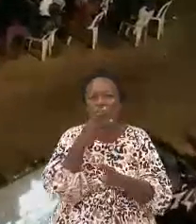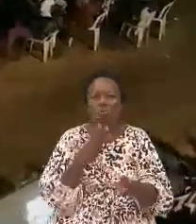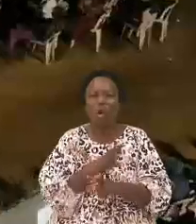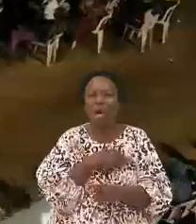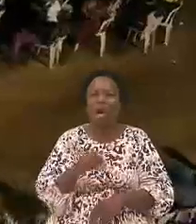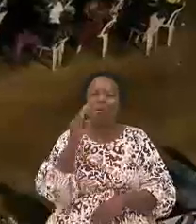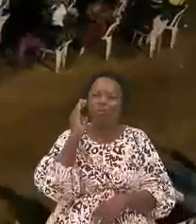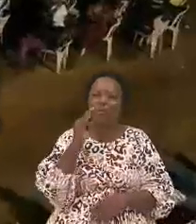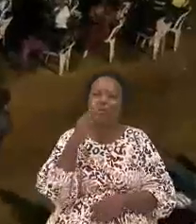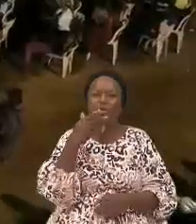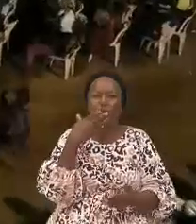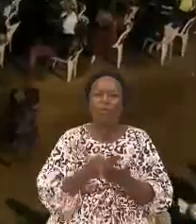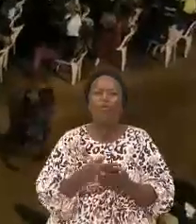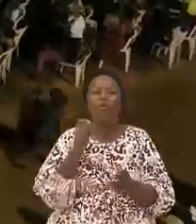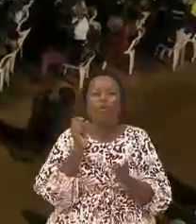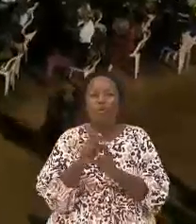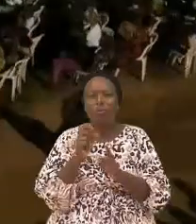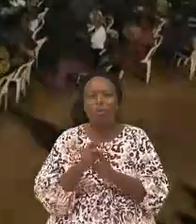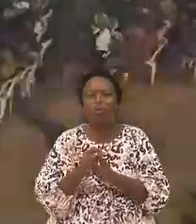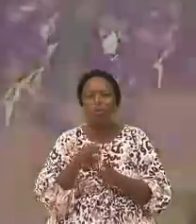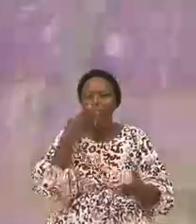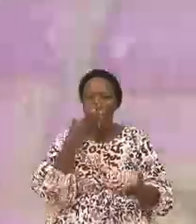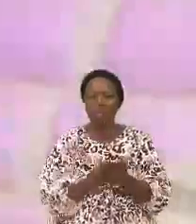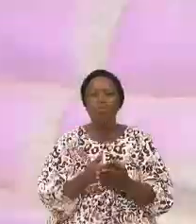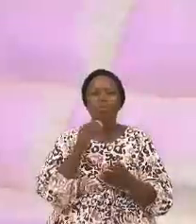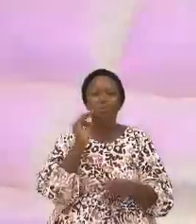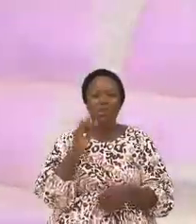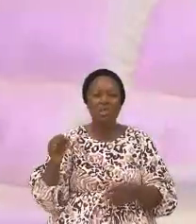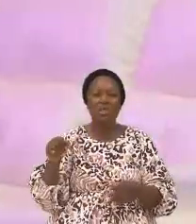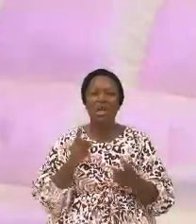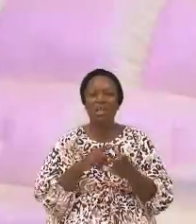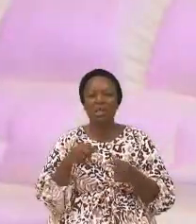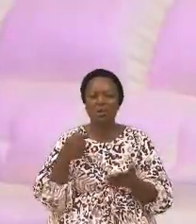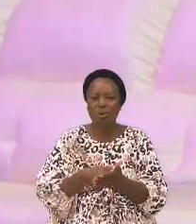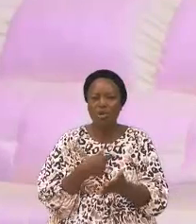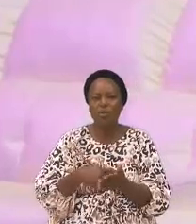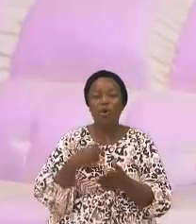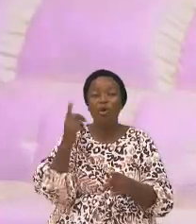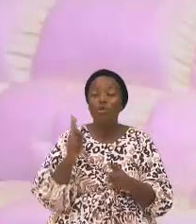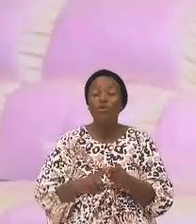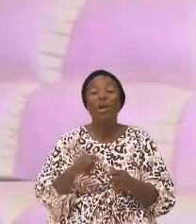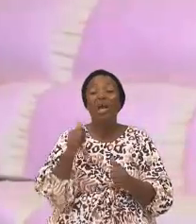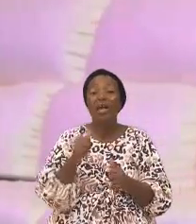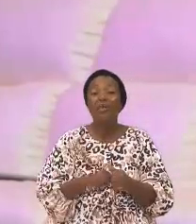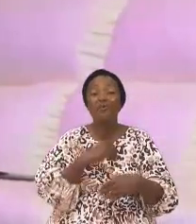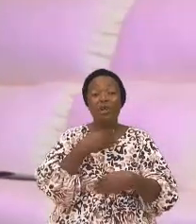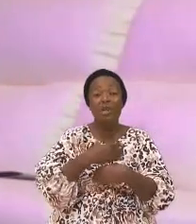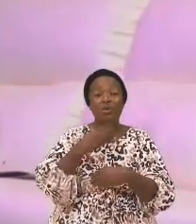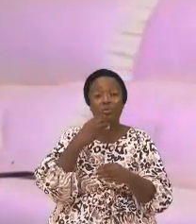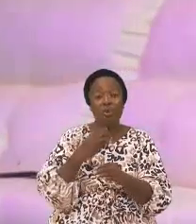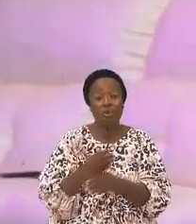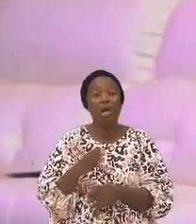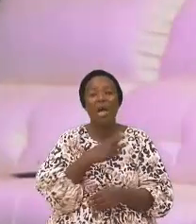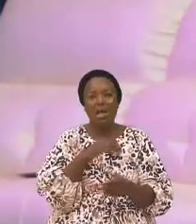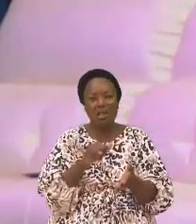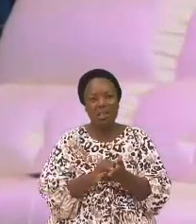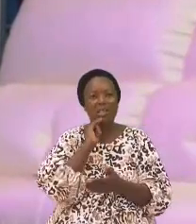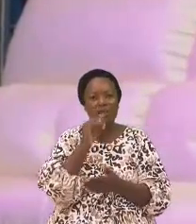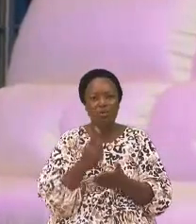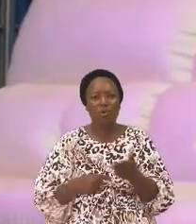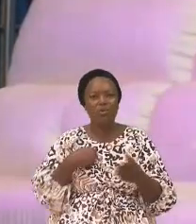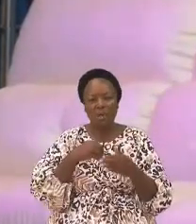why it says, go into all the world and preach the good news, the glad tidings, the